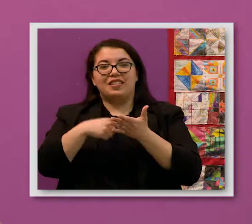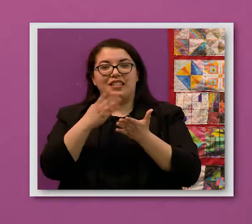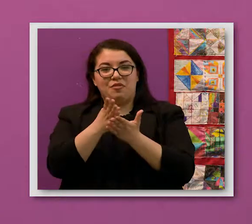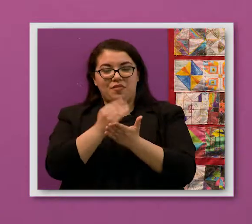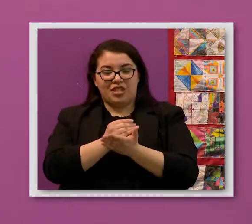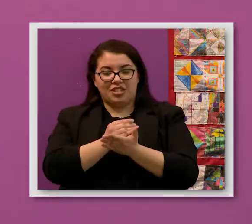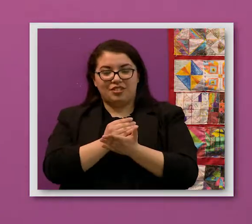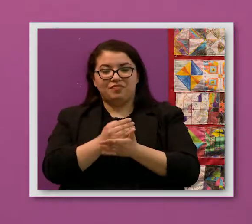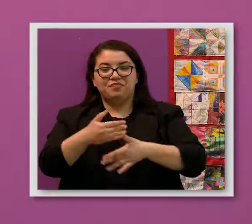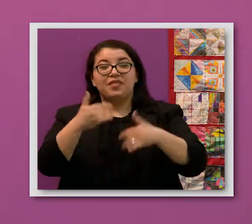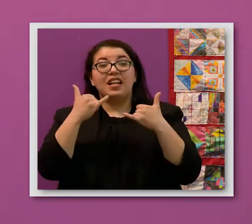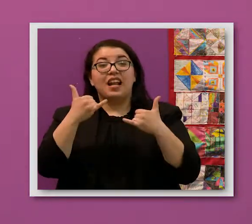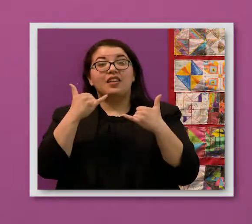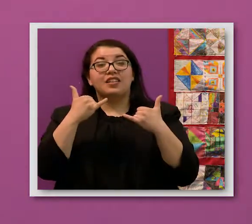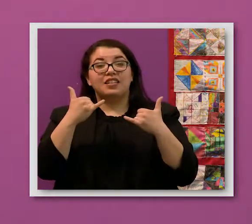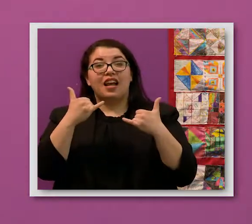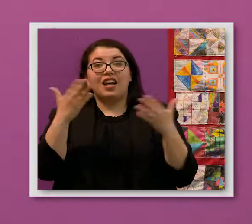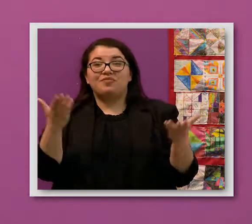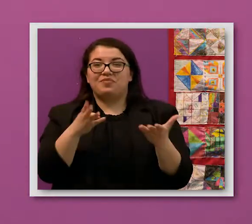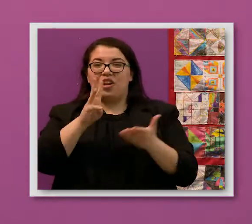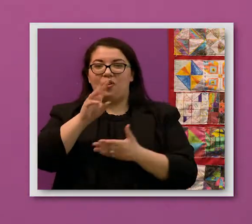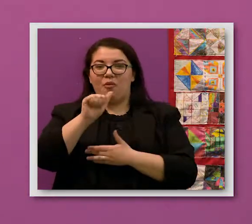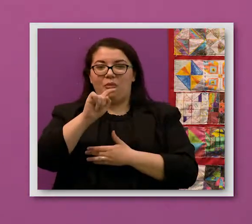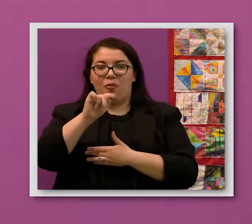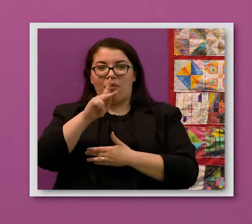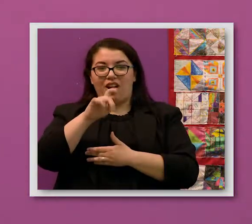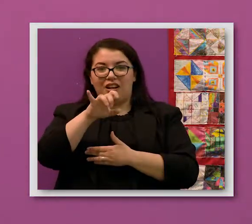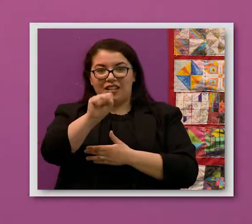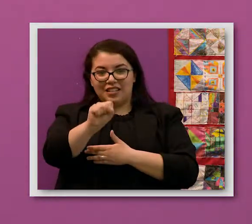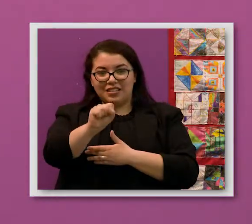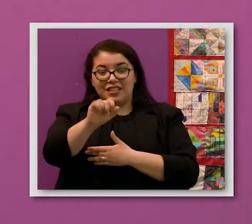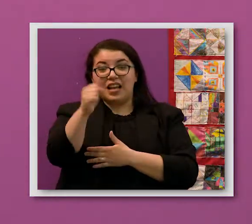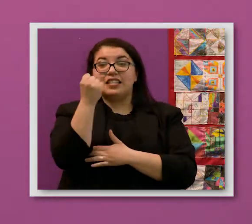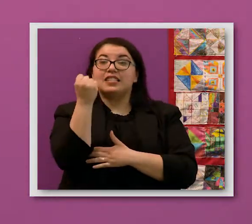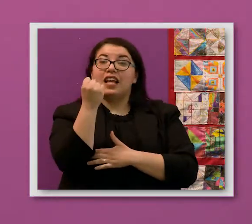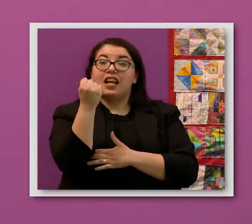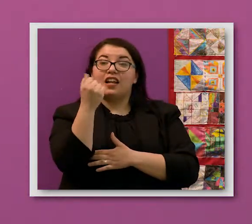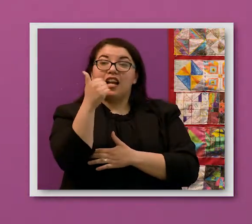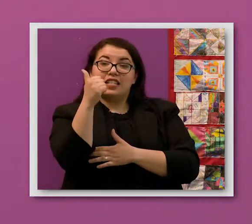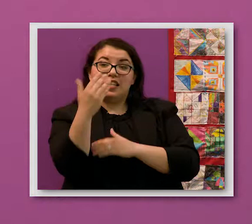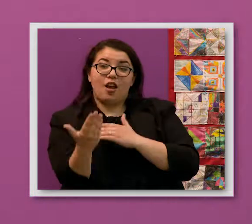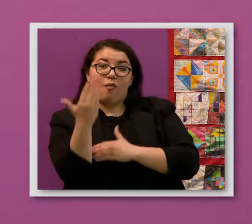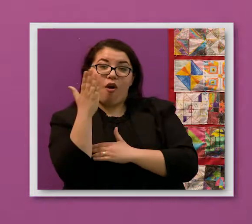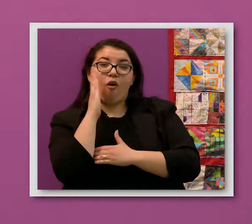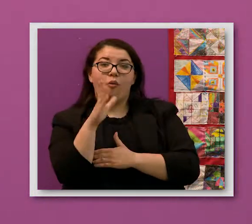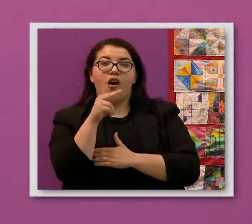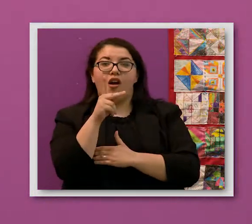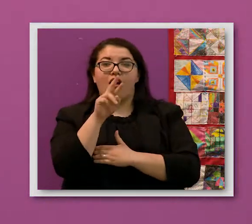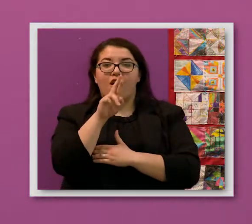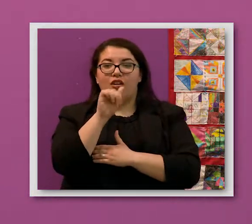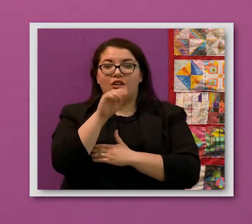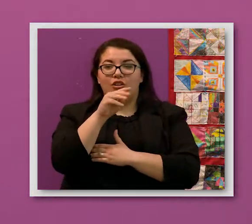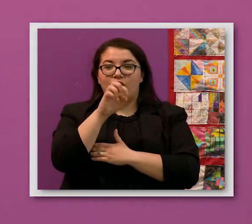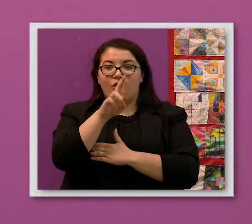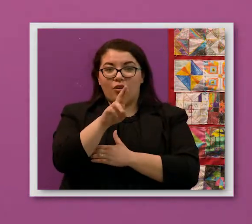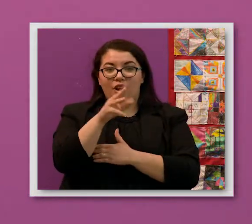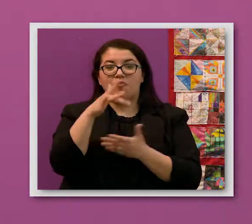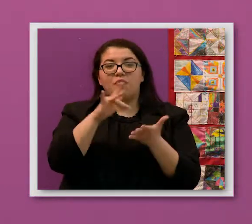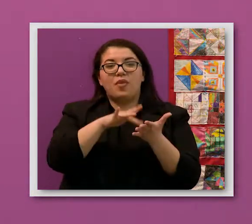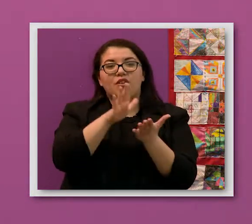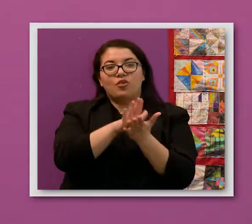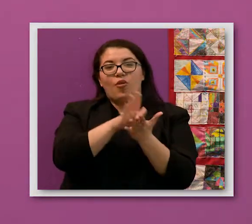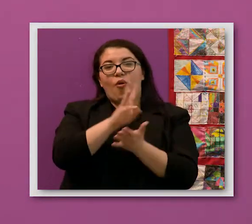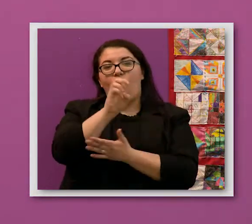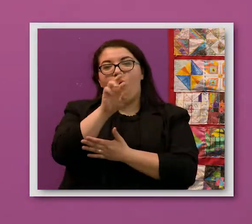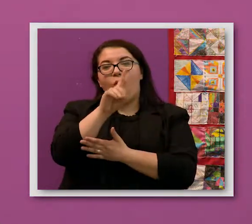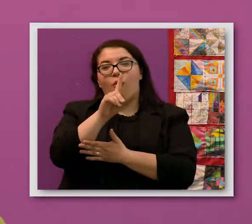Tonight, we're here at Watkins, and on Saturday at 10 a.m., we'll be at Kramer Middle School in Ward 8. All